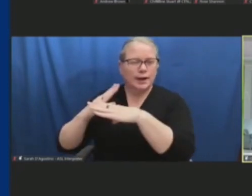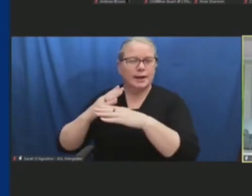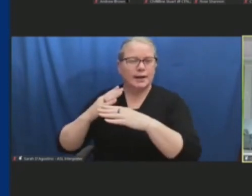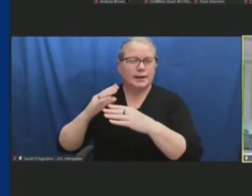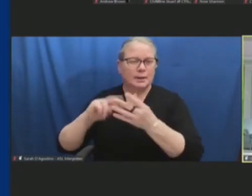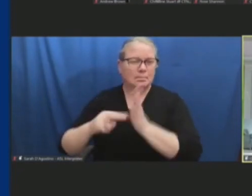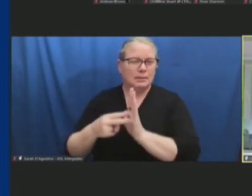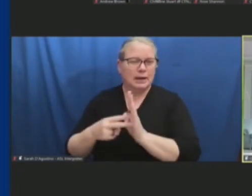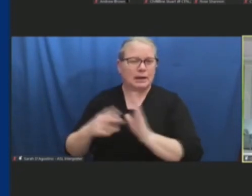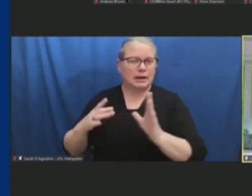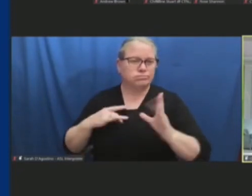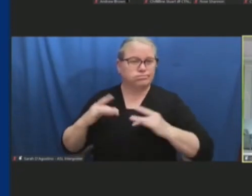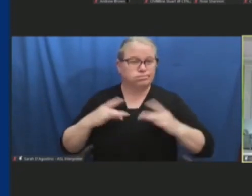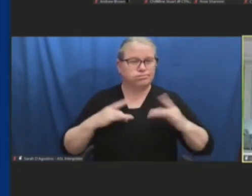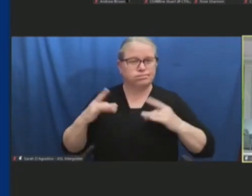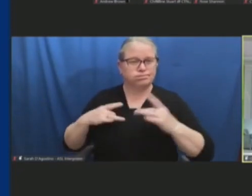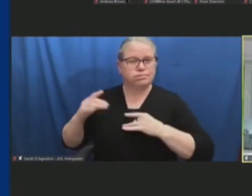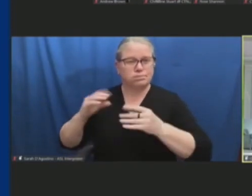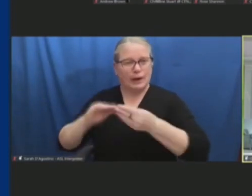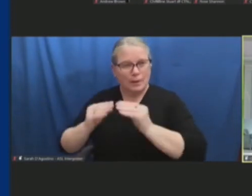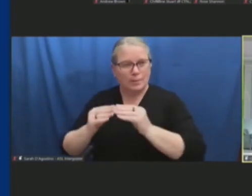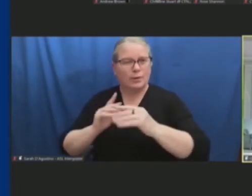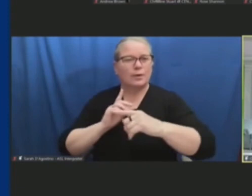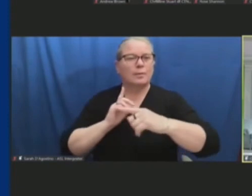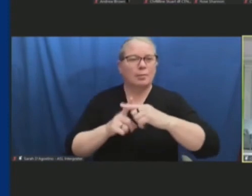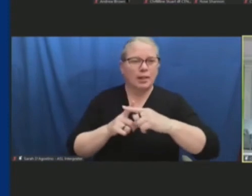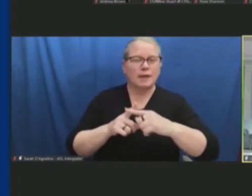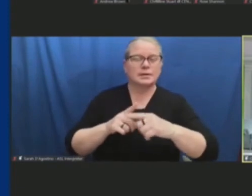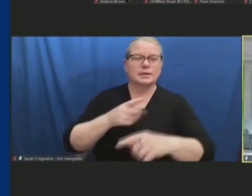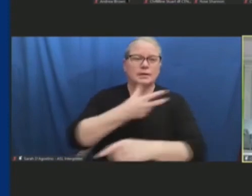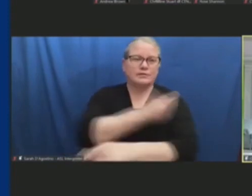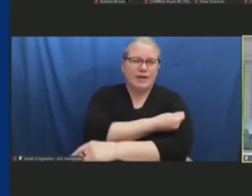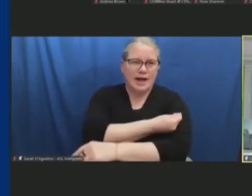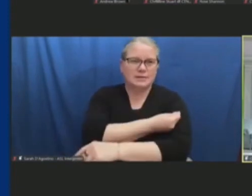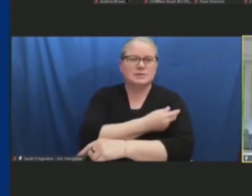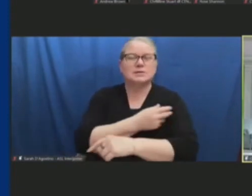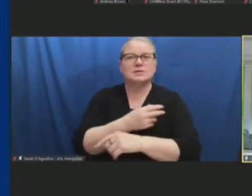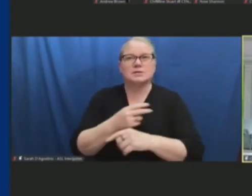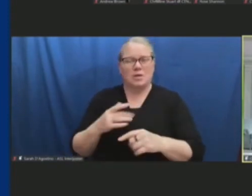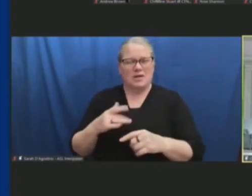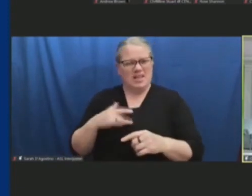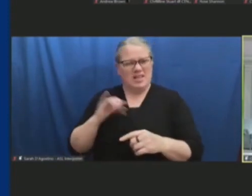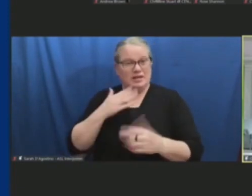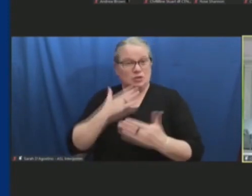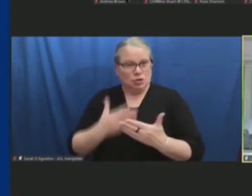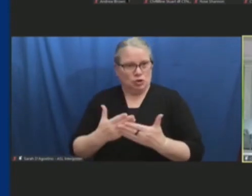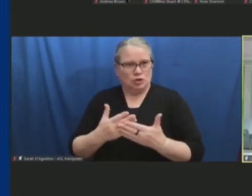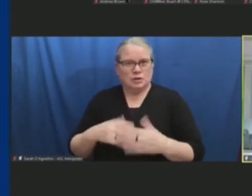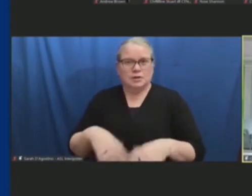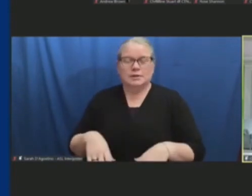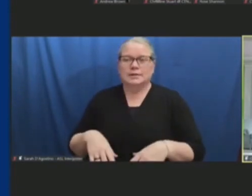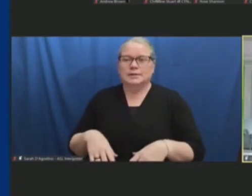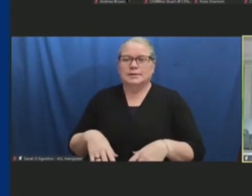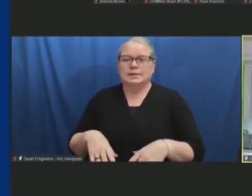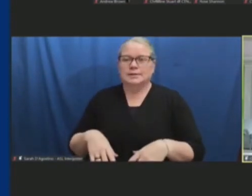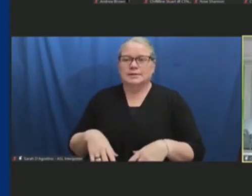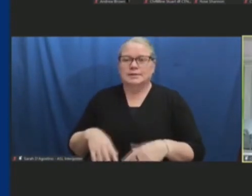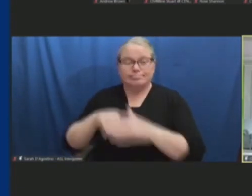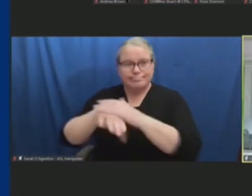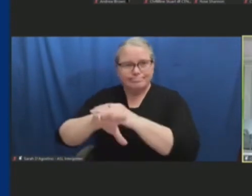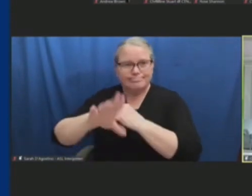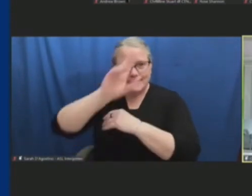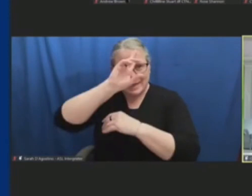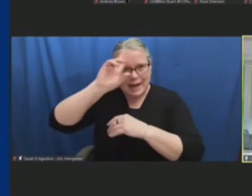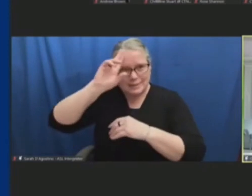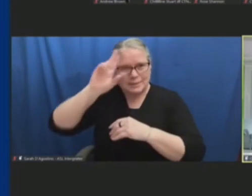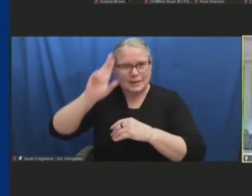country. And I think that's a very good thing. The hospitalizations, I always say, don't be a day